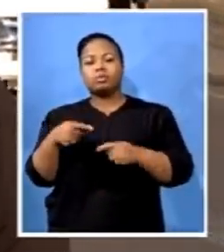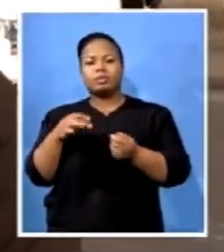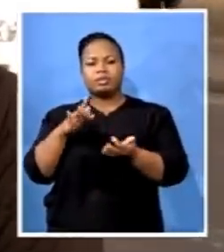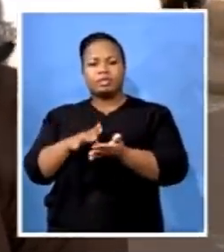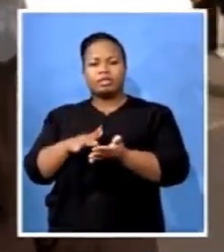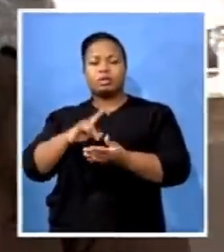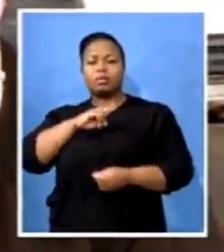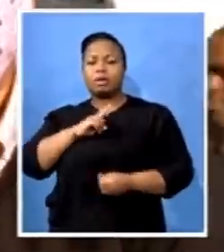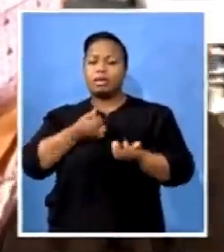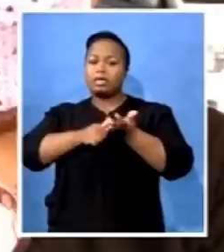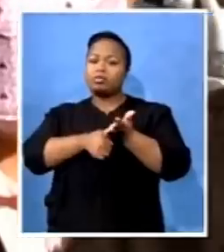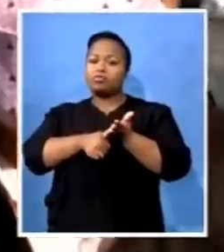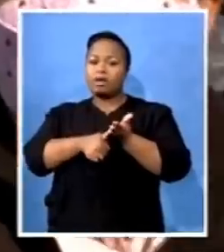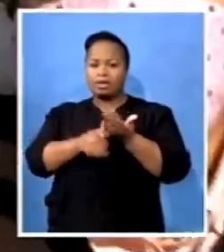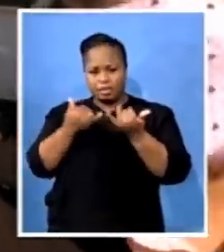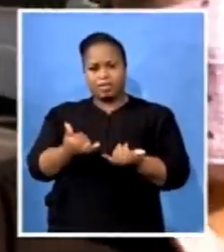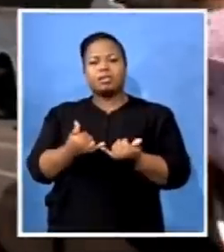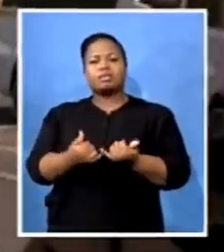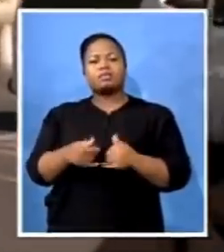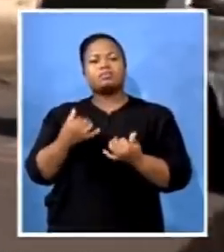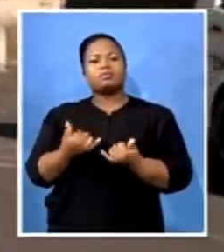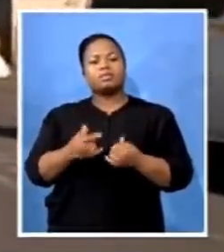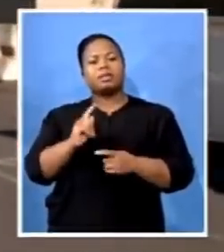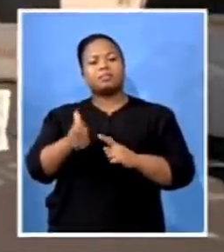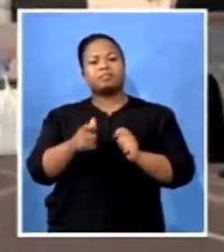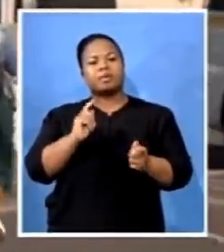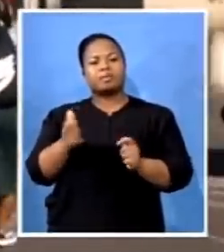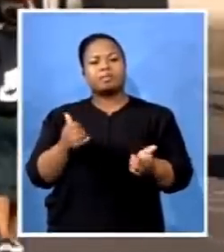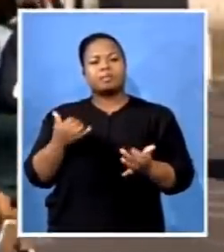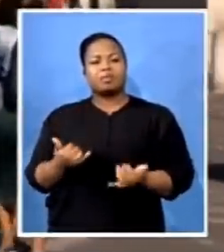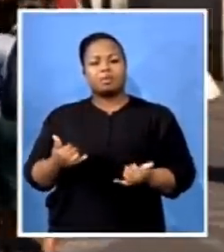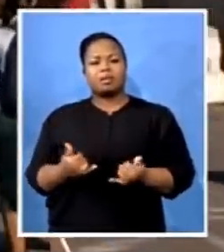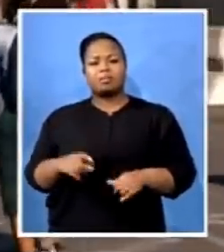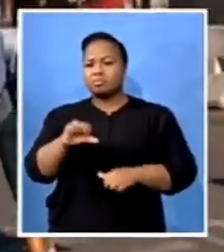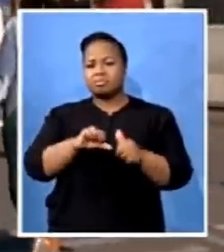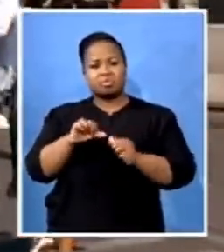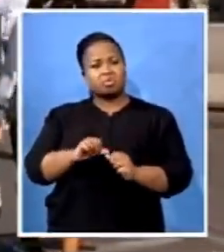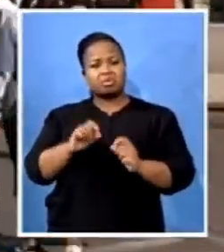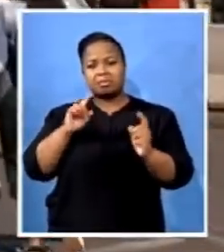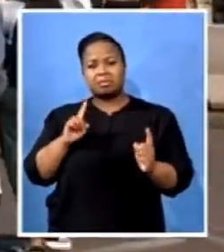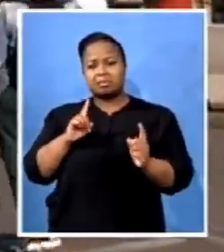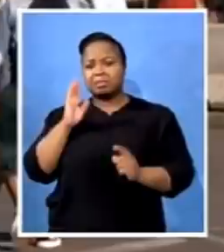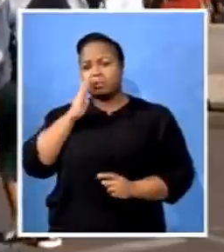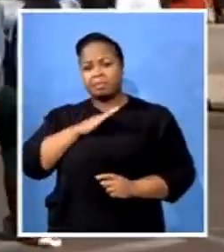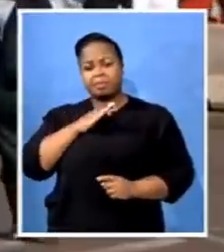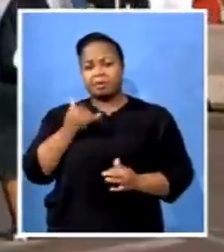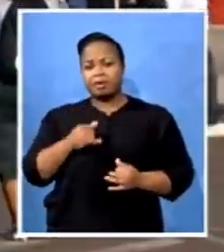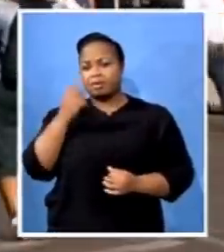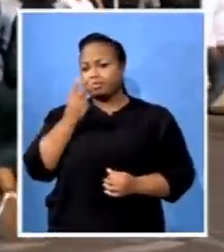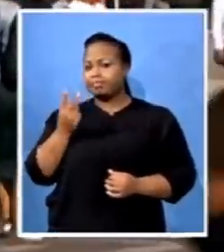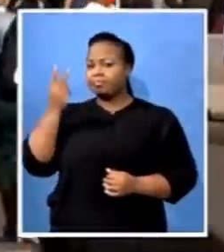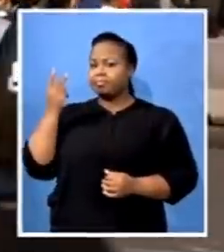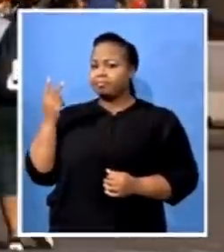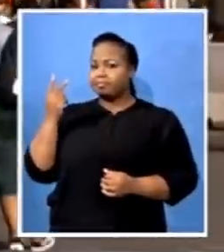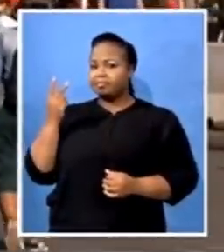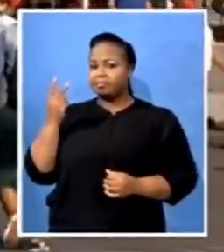today. Very limited social distancing, if I can tell you. Behind us, of course, you'll see a number of taxis